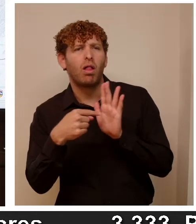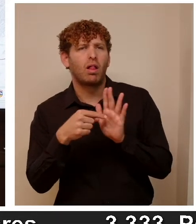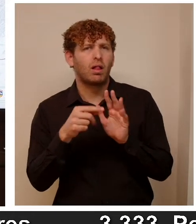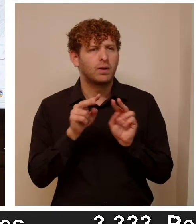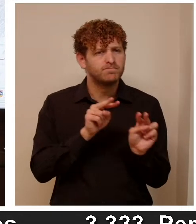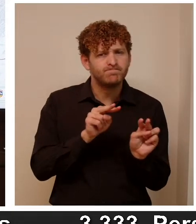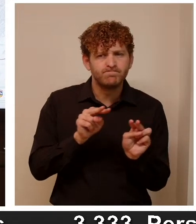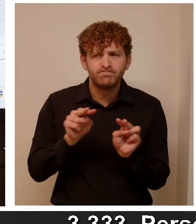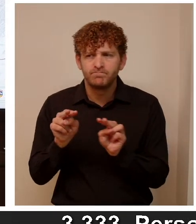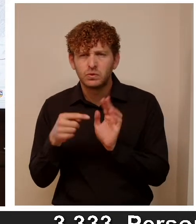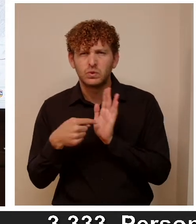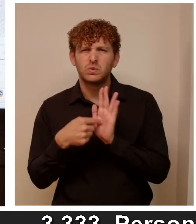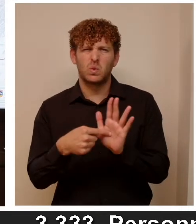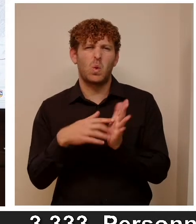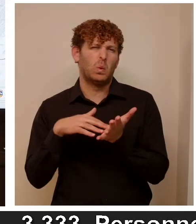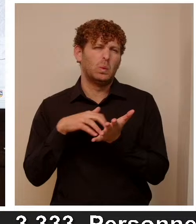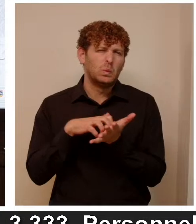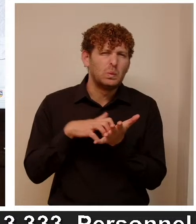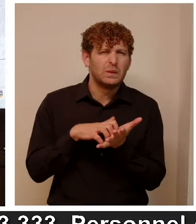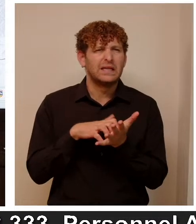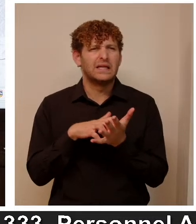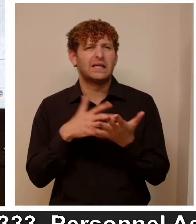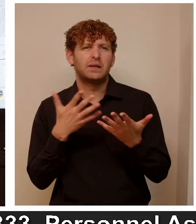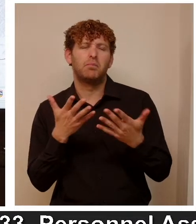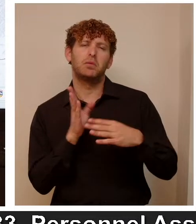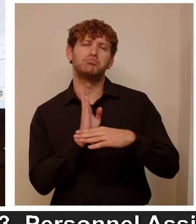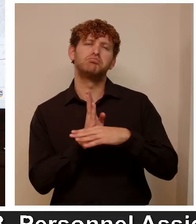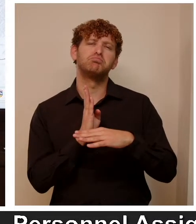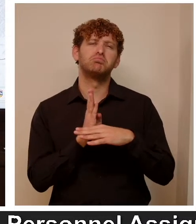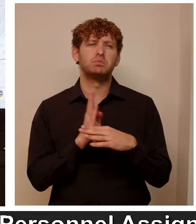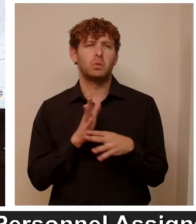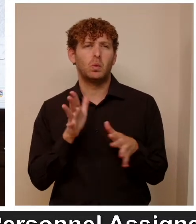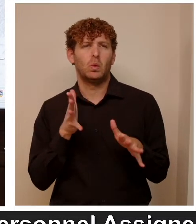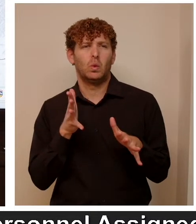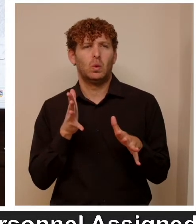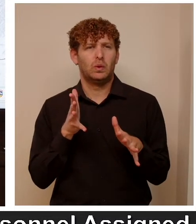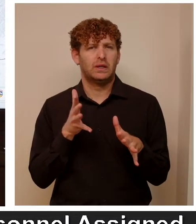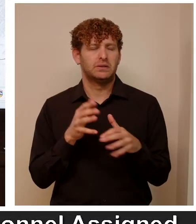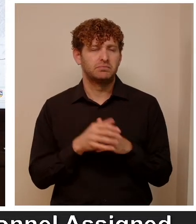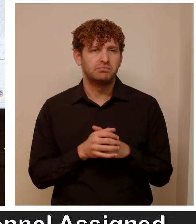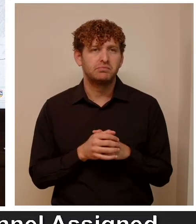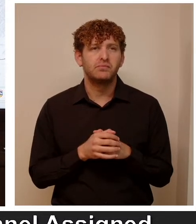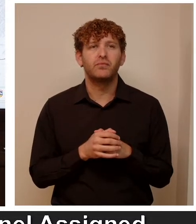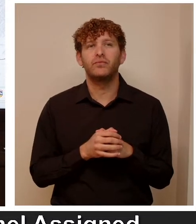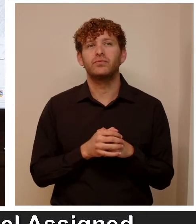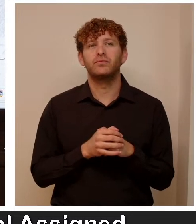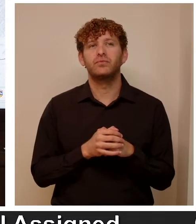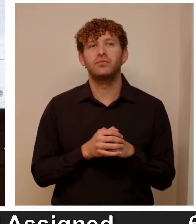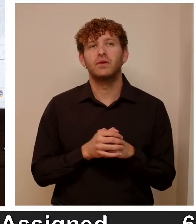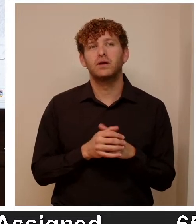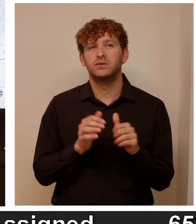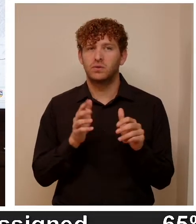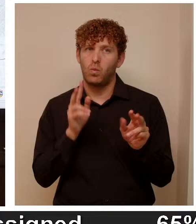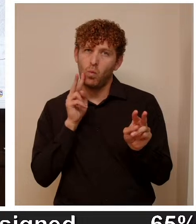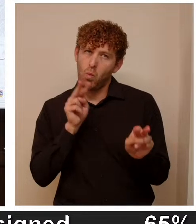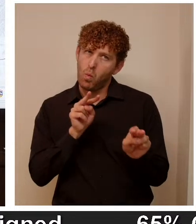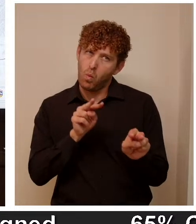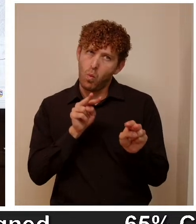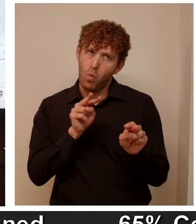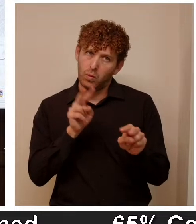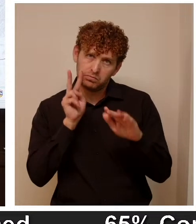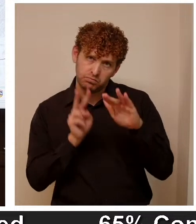kind of moderate gusts at the lower elevations, but some stronger ones up high. So there's that potential, and we're going to be tracking it very closely in the coming